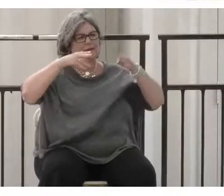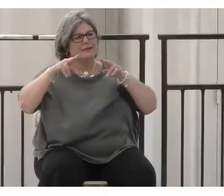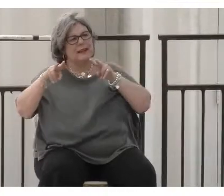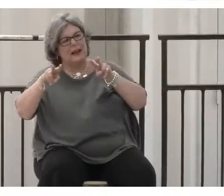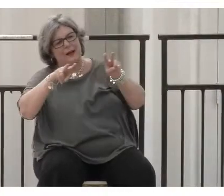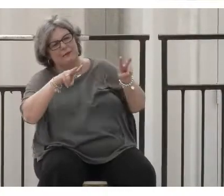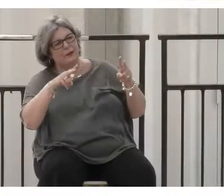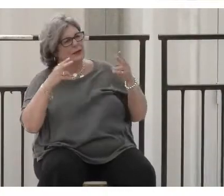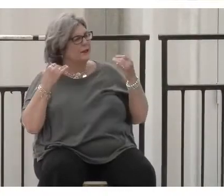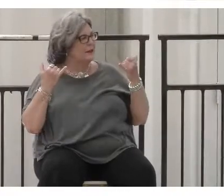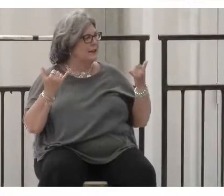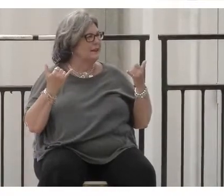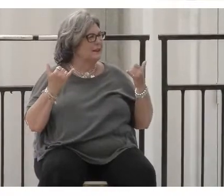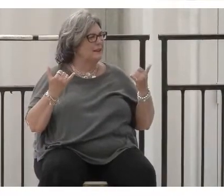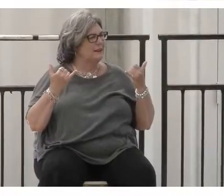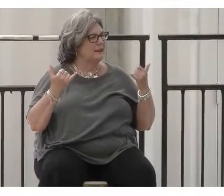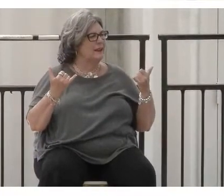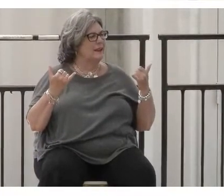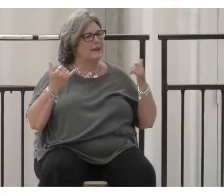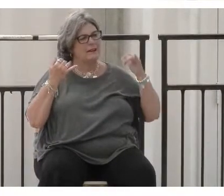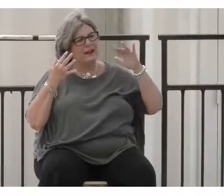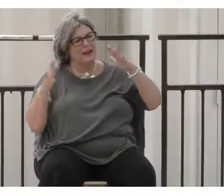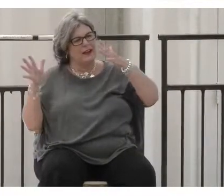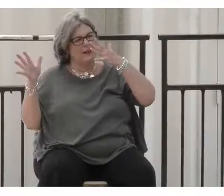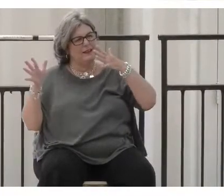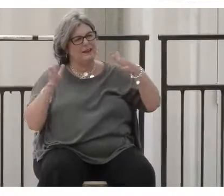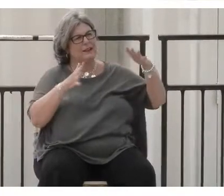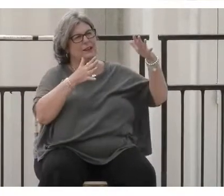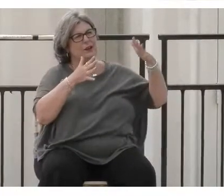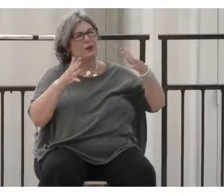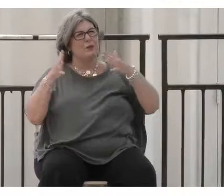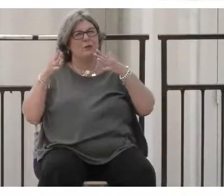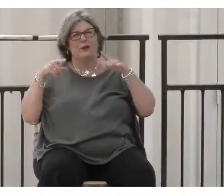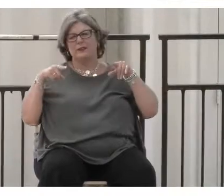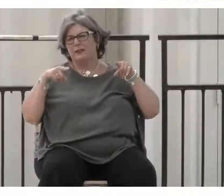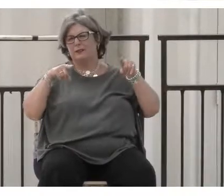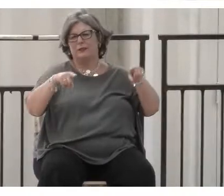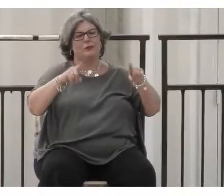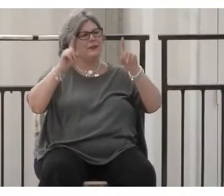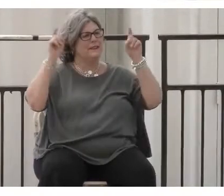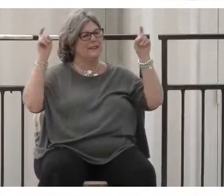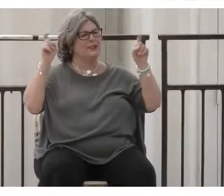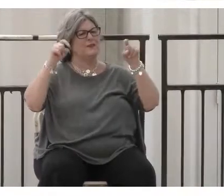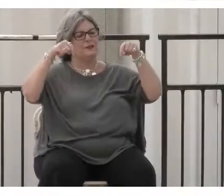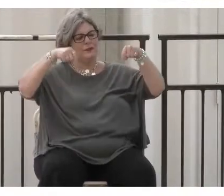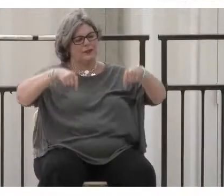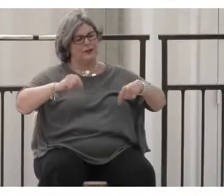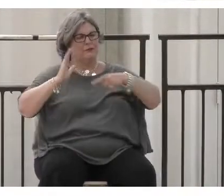right now at actually a wind tower. So throughout this festival,